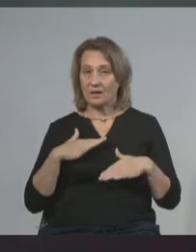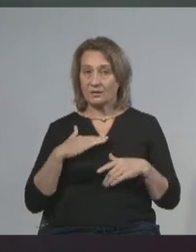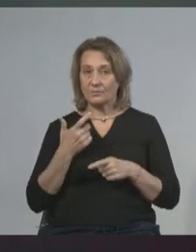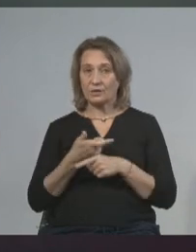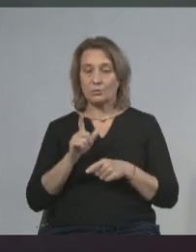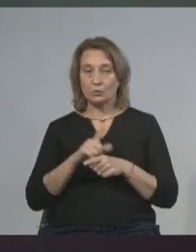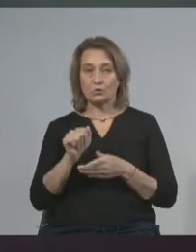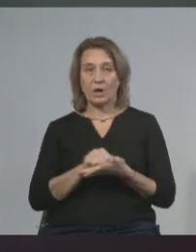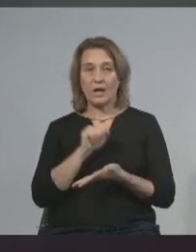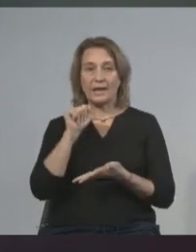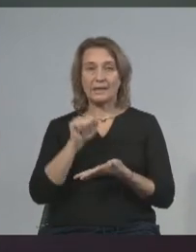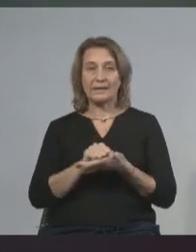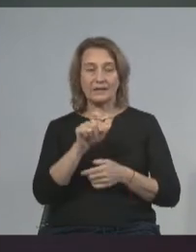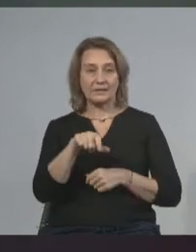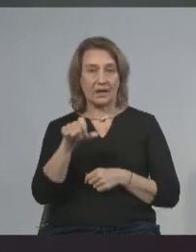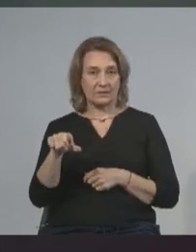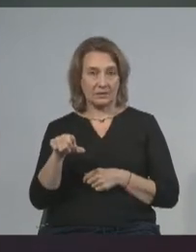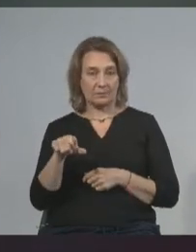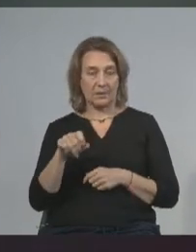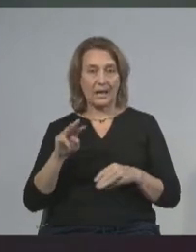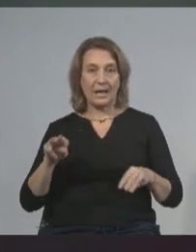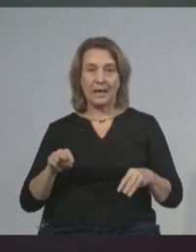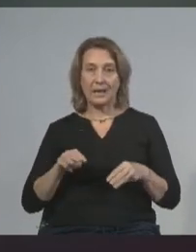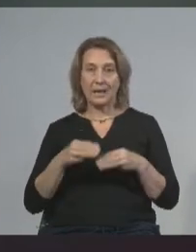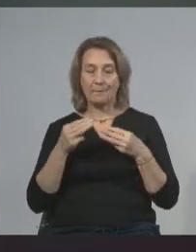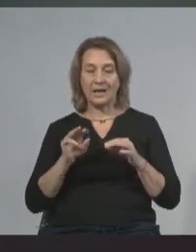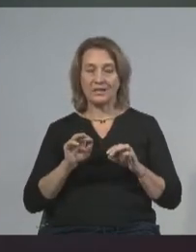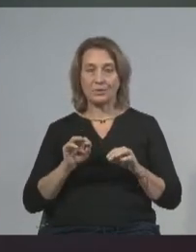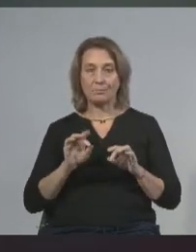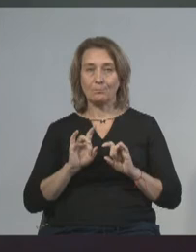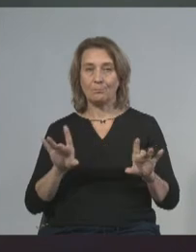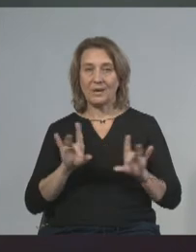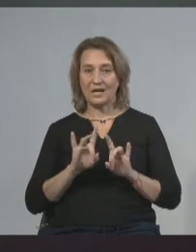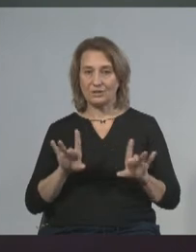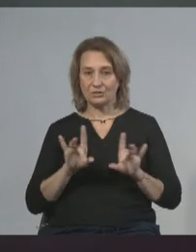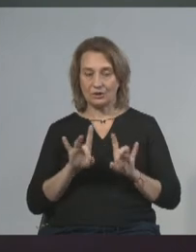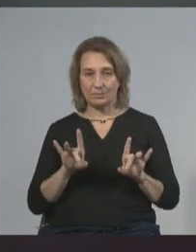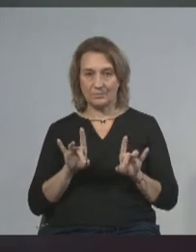i would highly recommend the editors and media managers